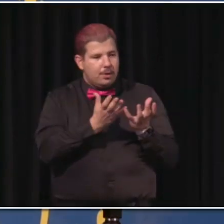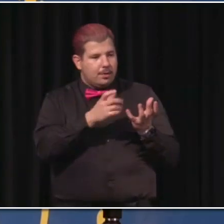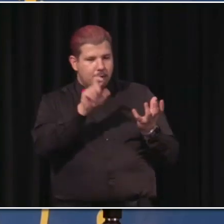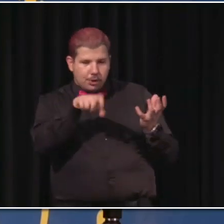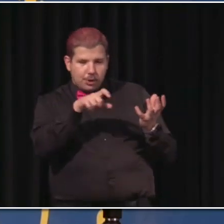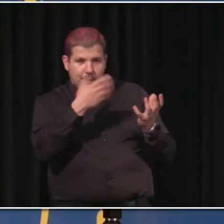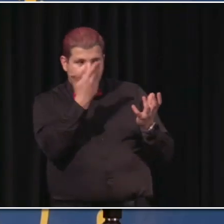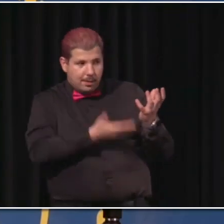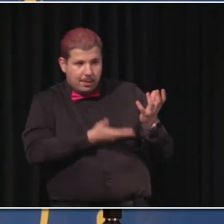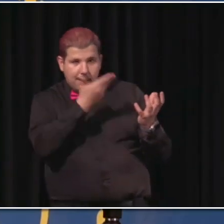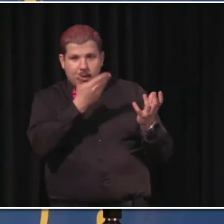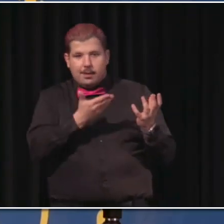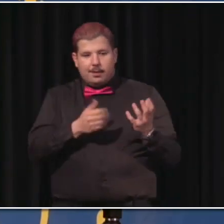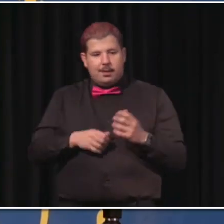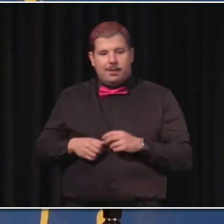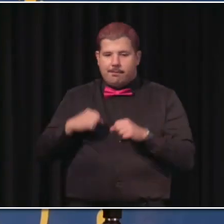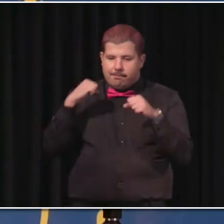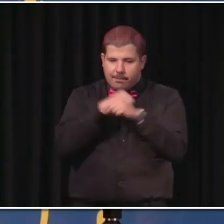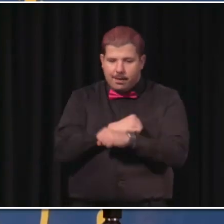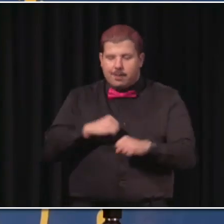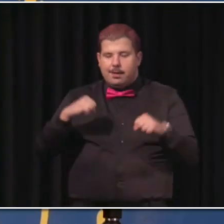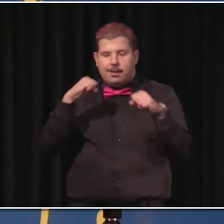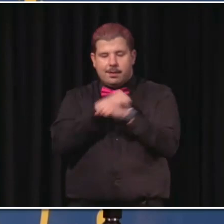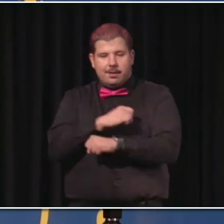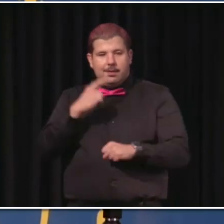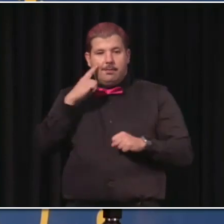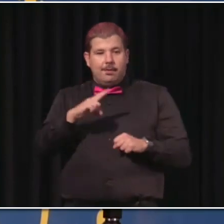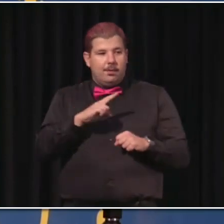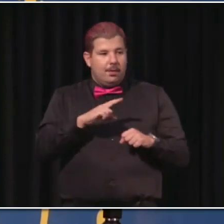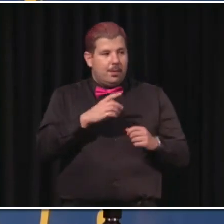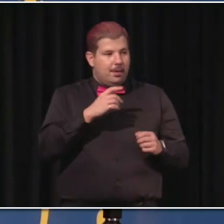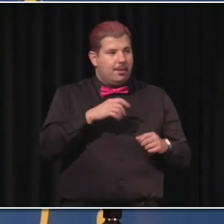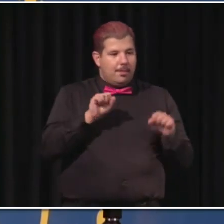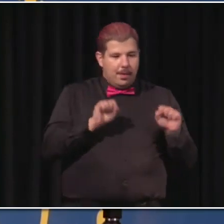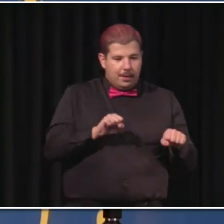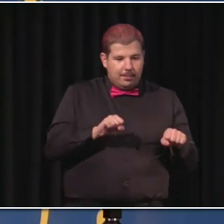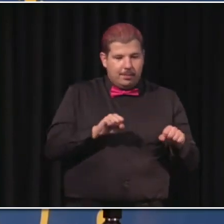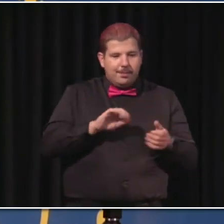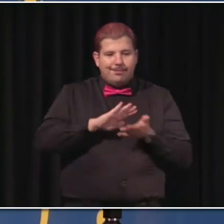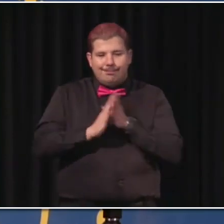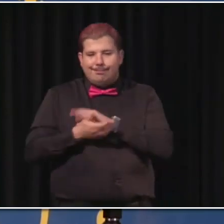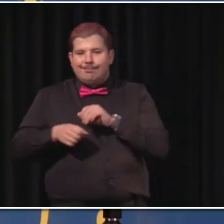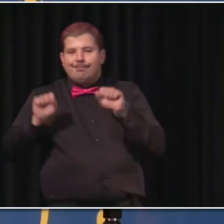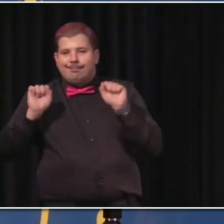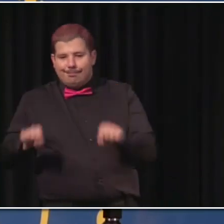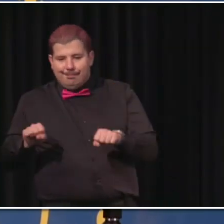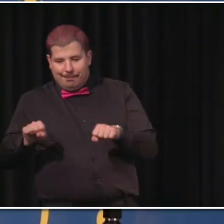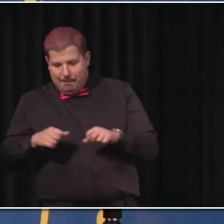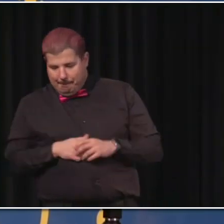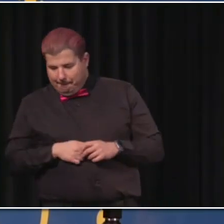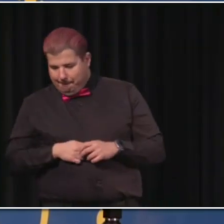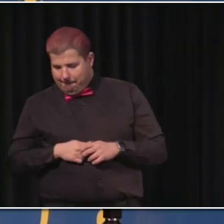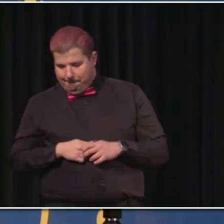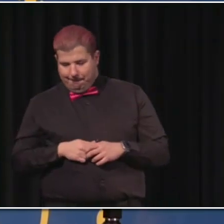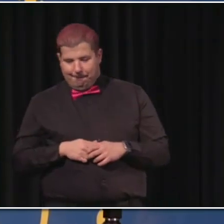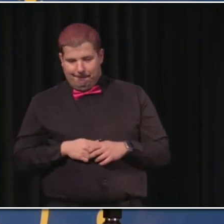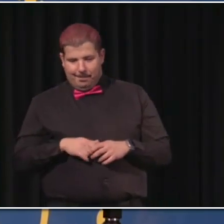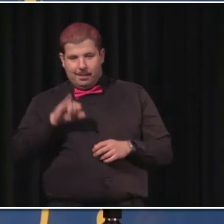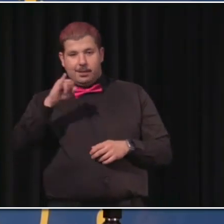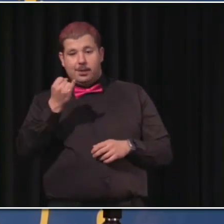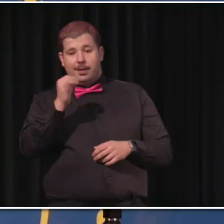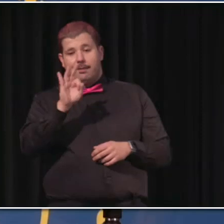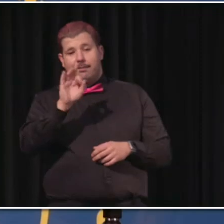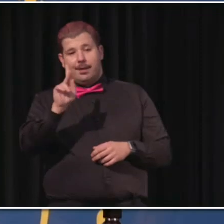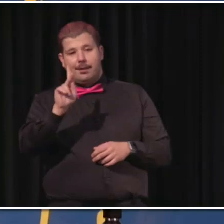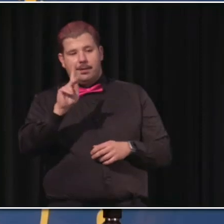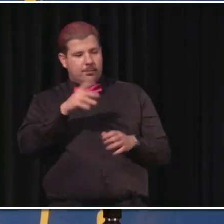to make the impossible possible. As JFK once said, we choose to go to